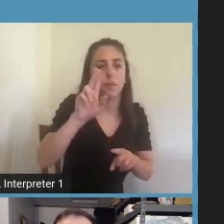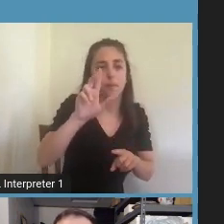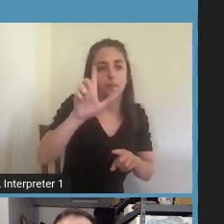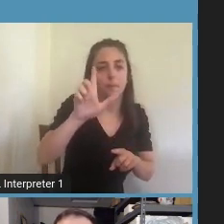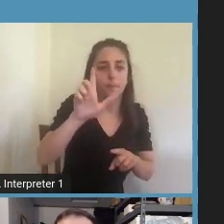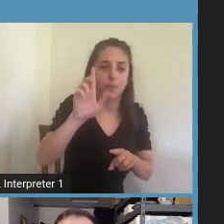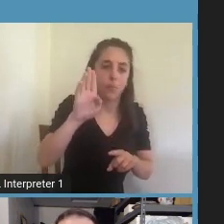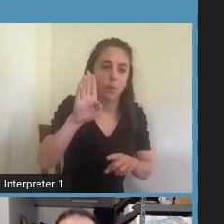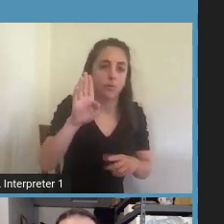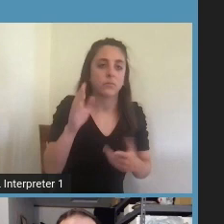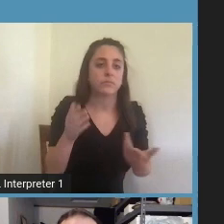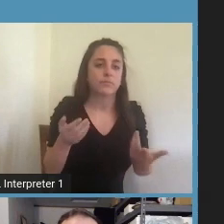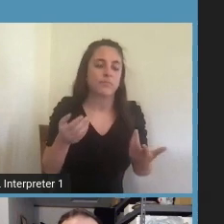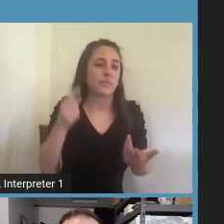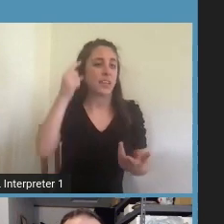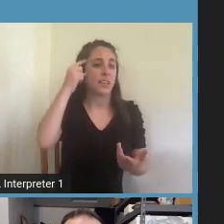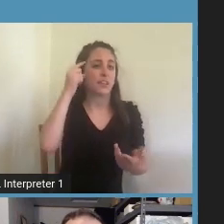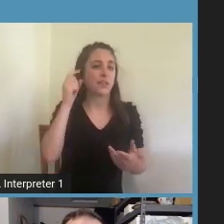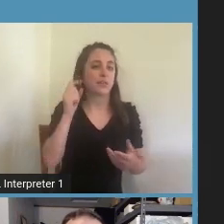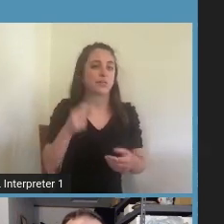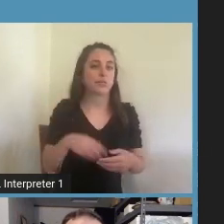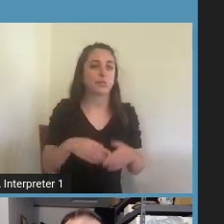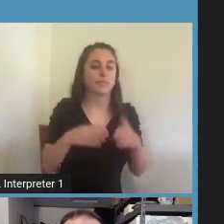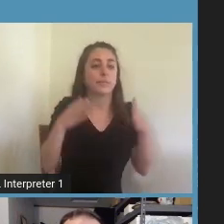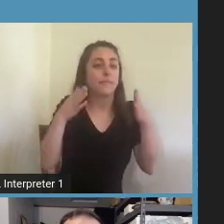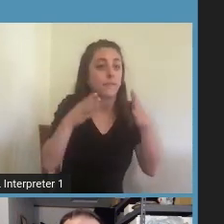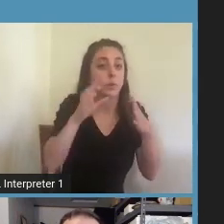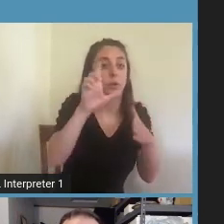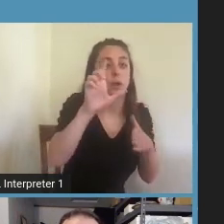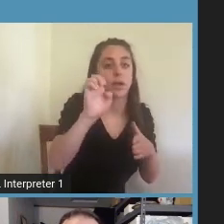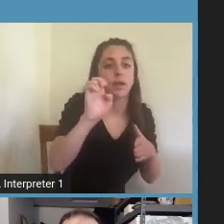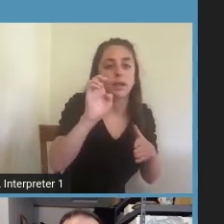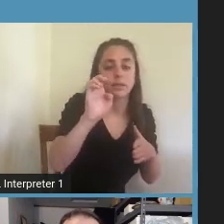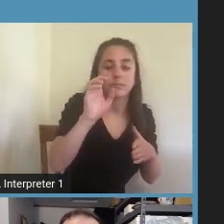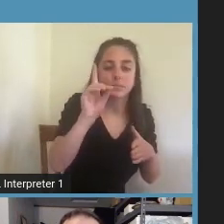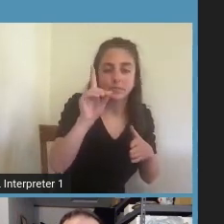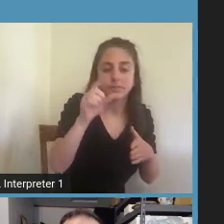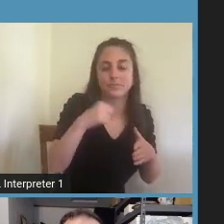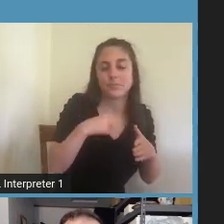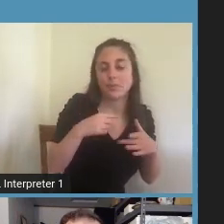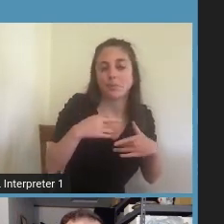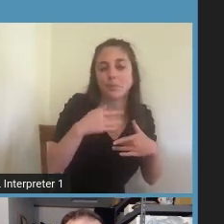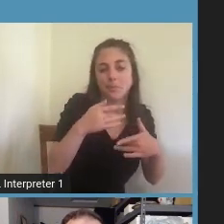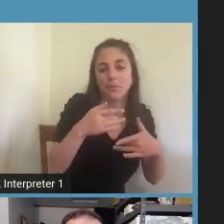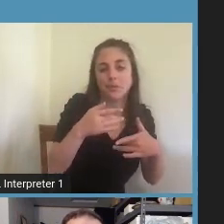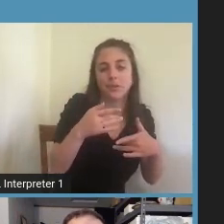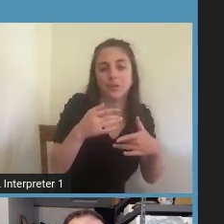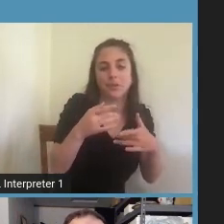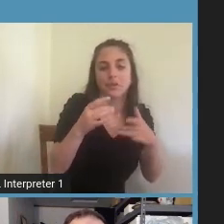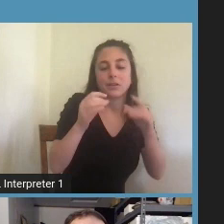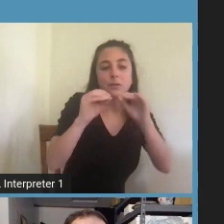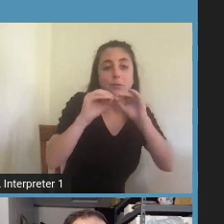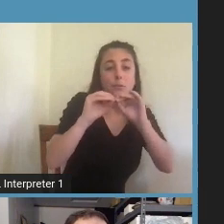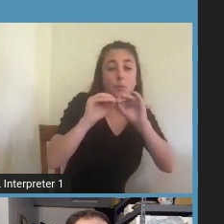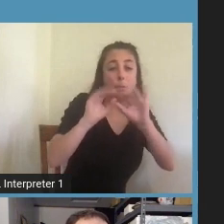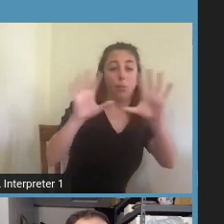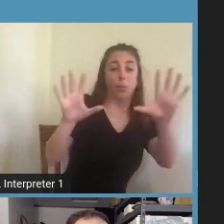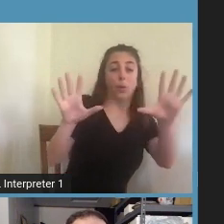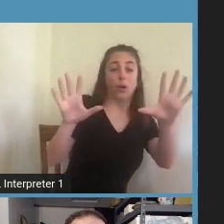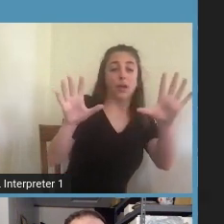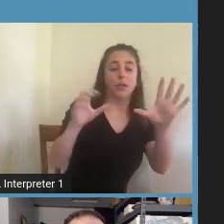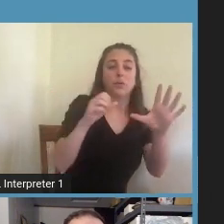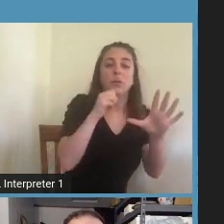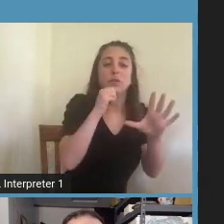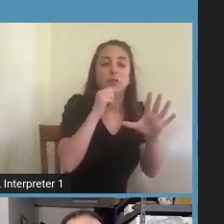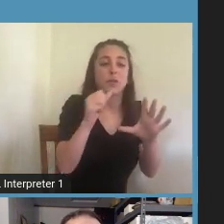think I've really landed on LEDs just because they can get really bright with using not very